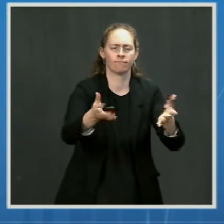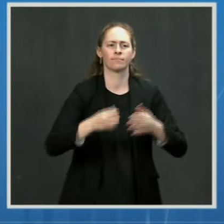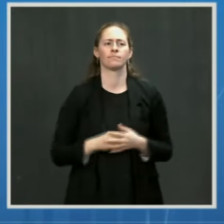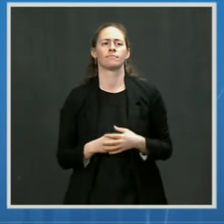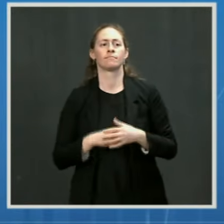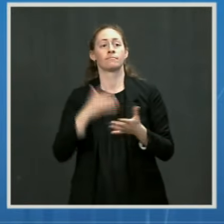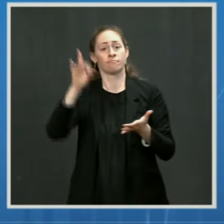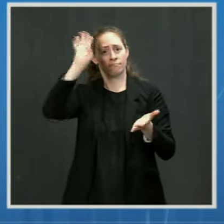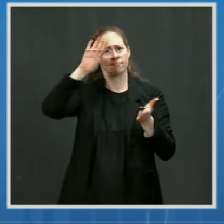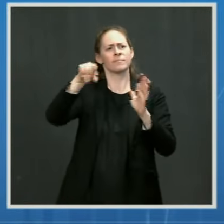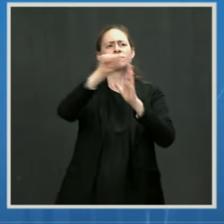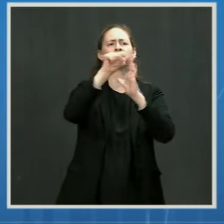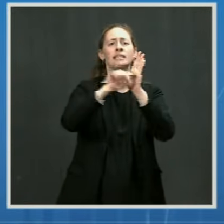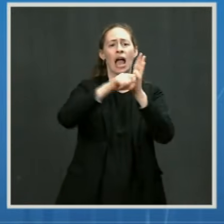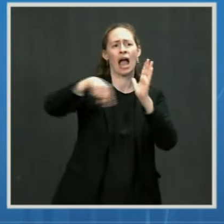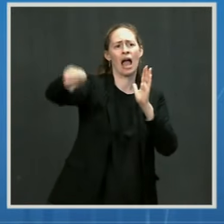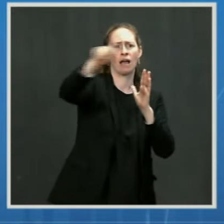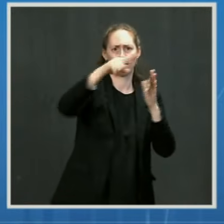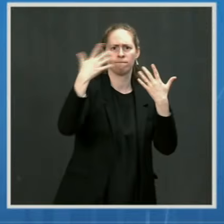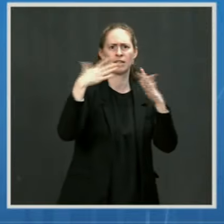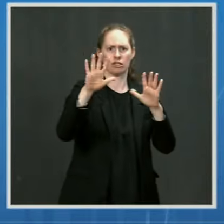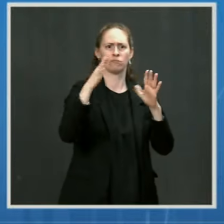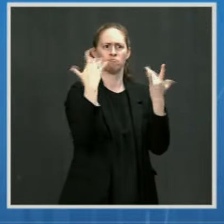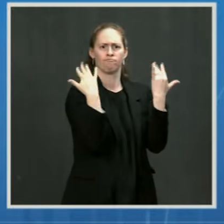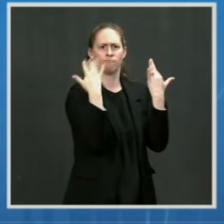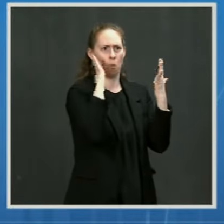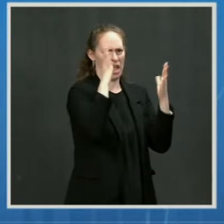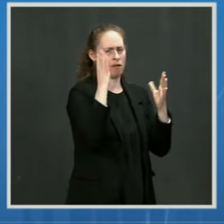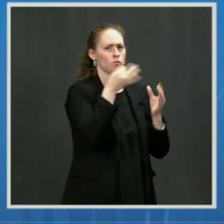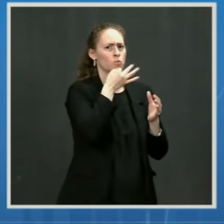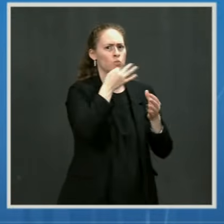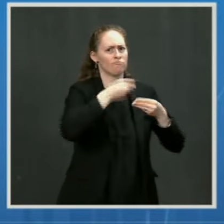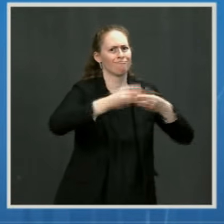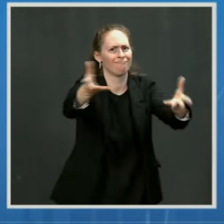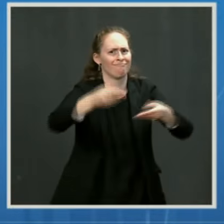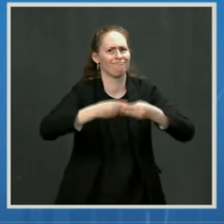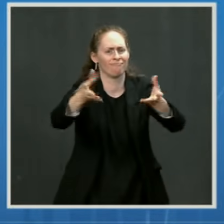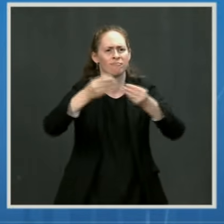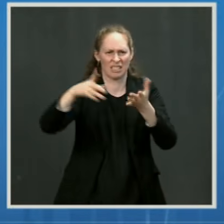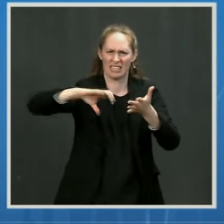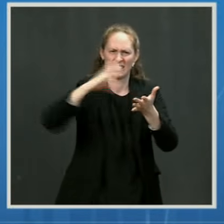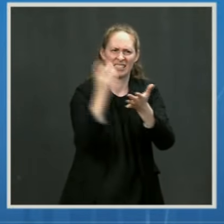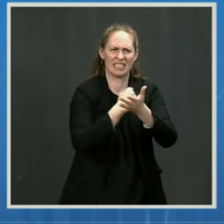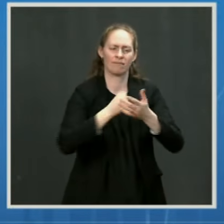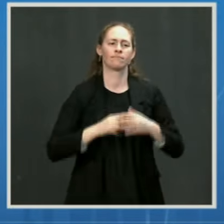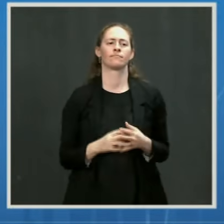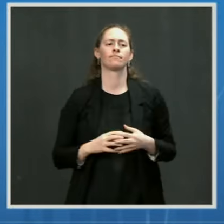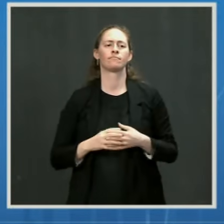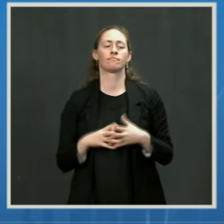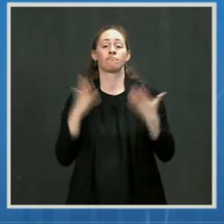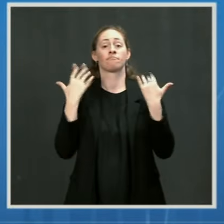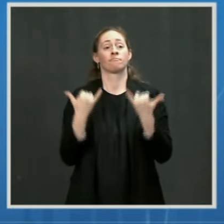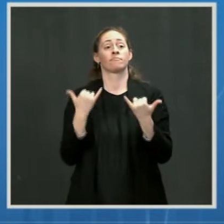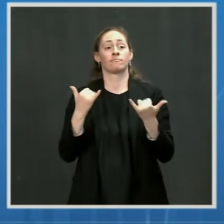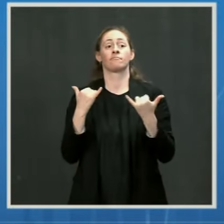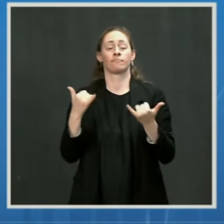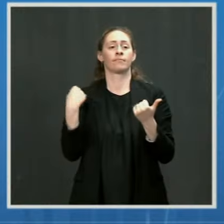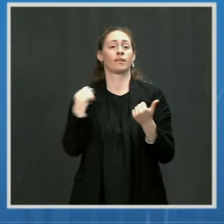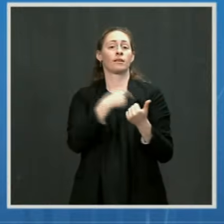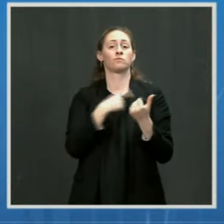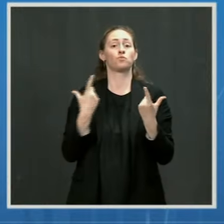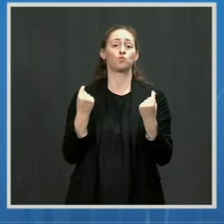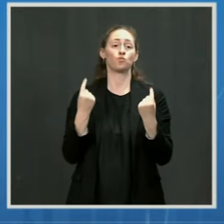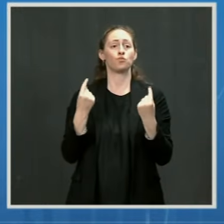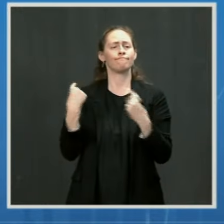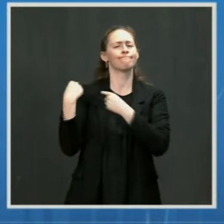shots as soon as doses are made available. From the start, we've been closely tracking the data on the state of the pandemic and